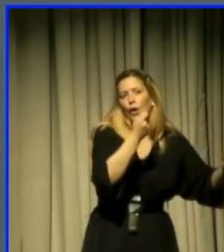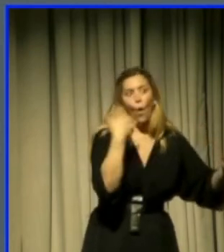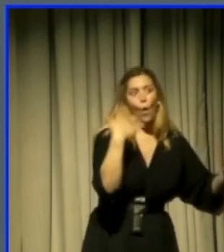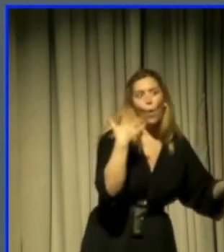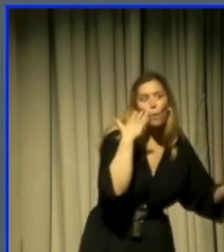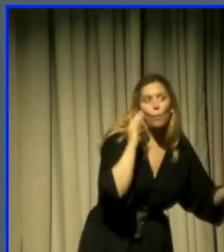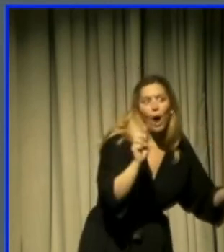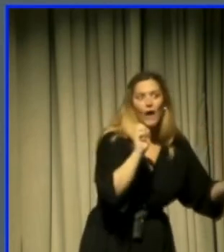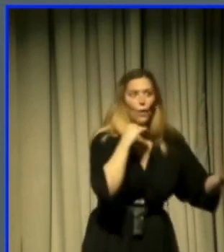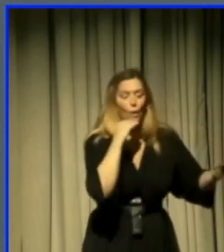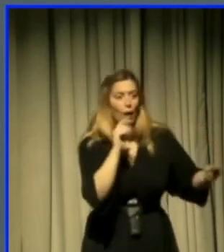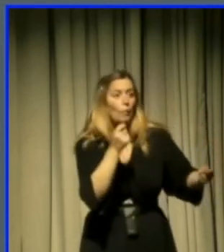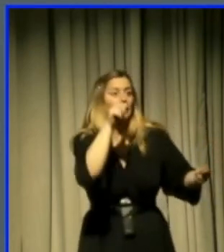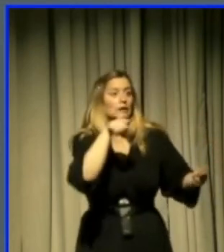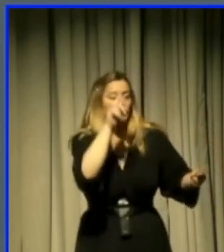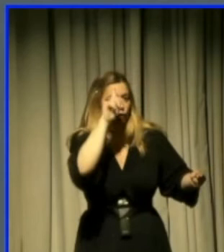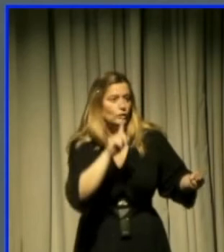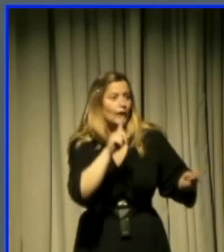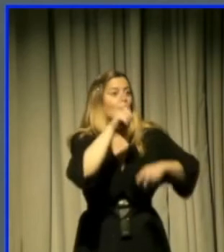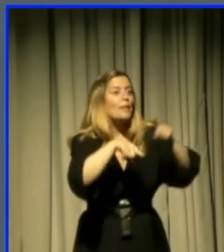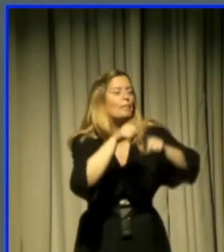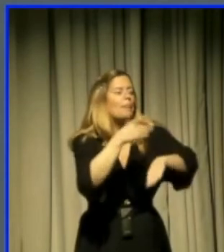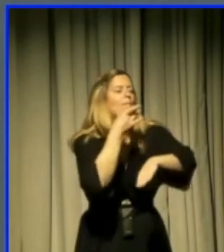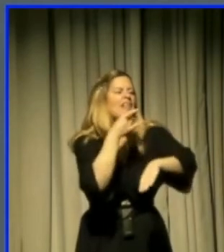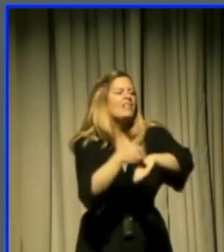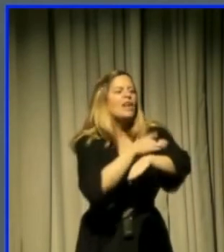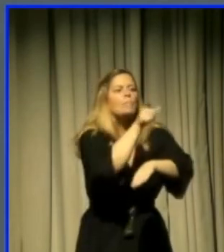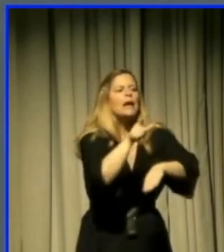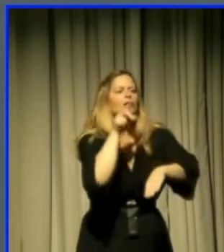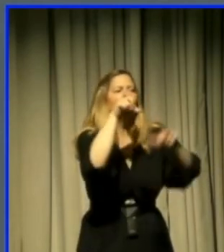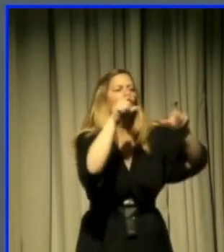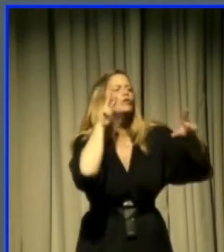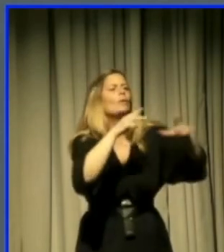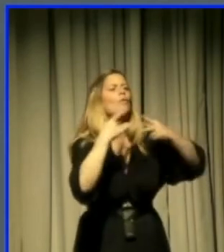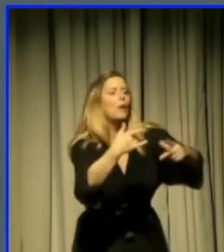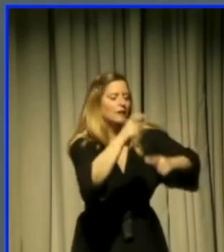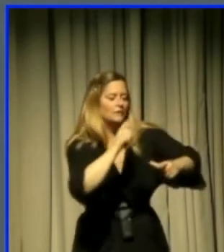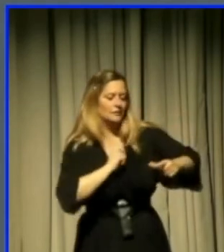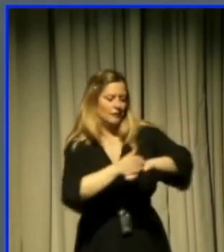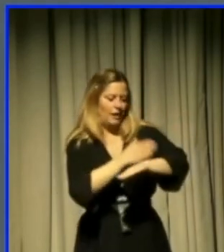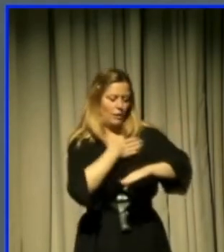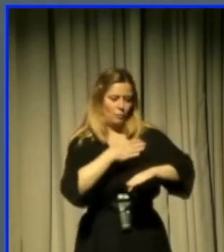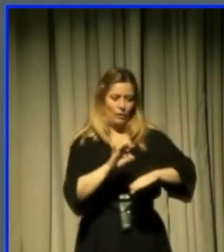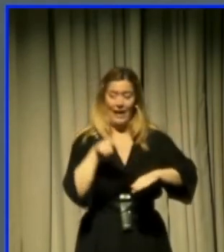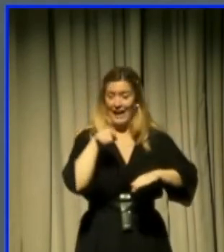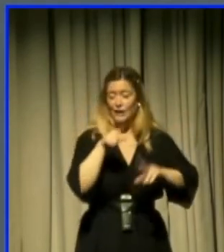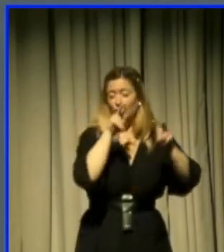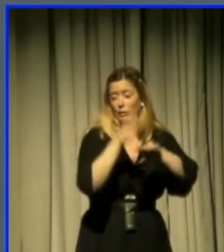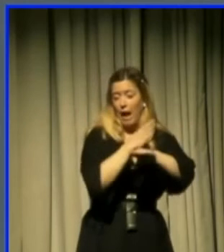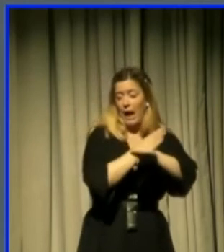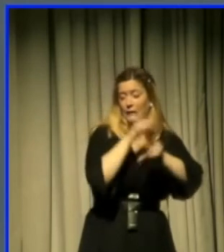the outdoor sameness that we saw before. And of course, this can be applied. Rarity detection